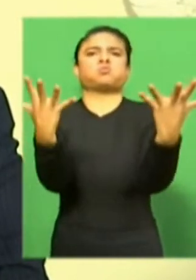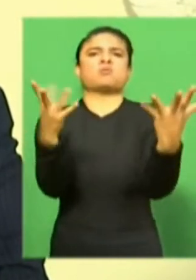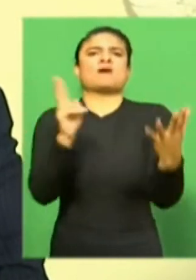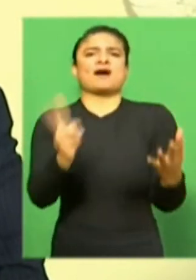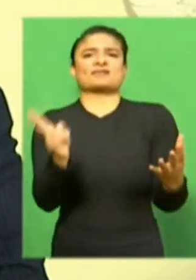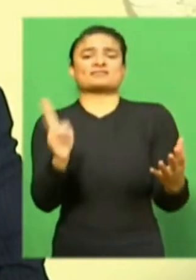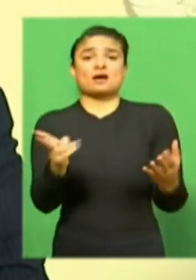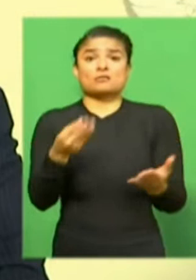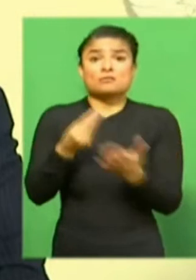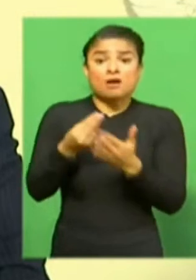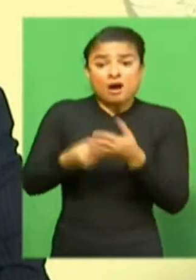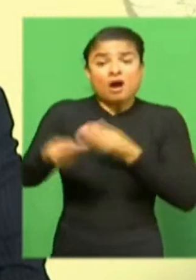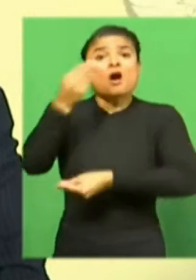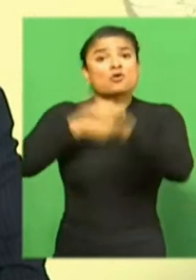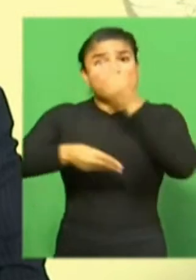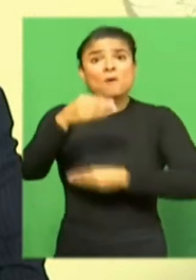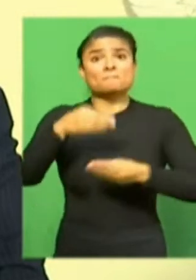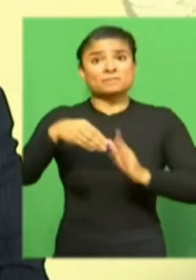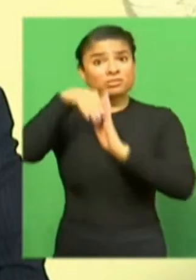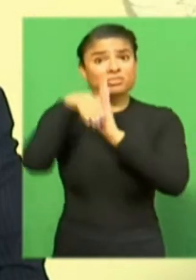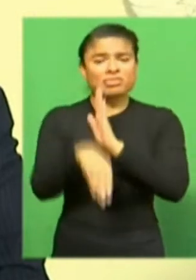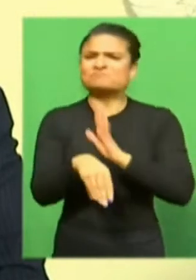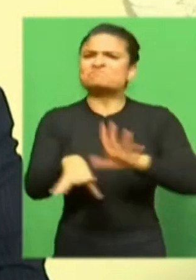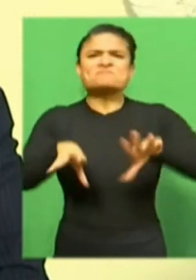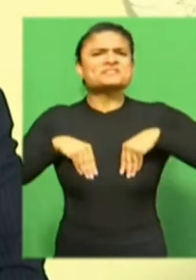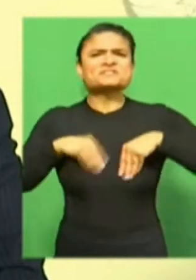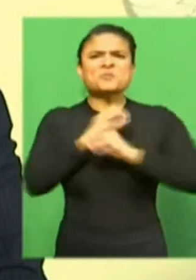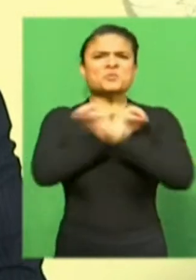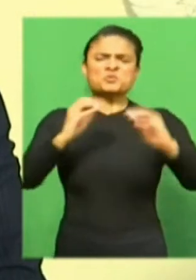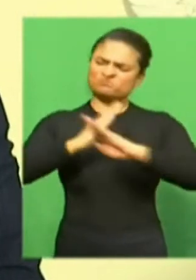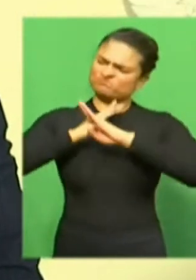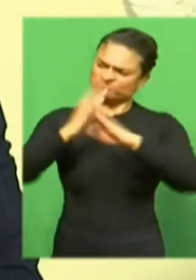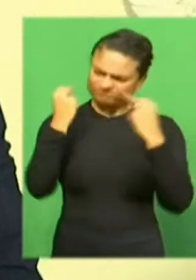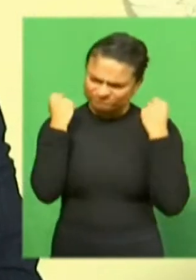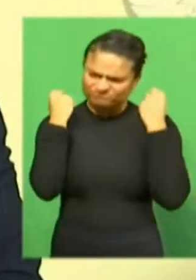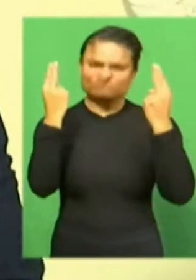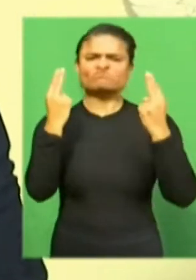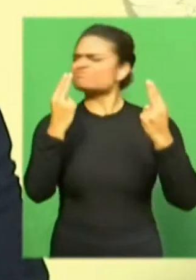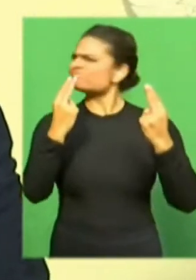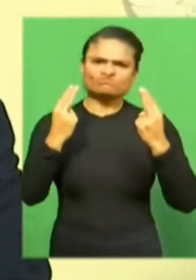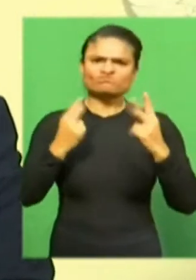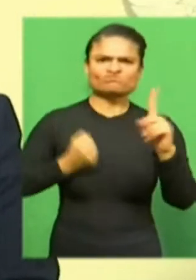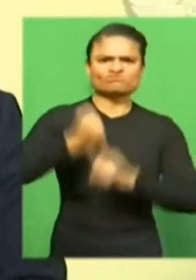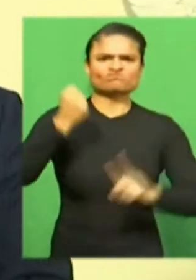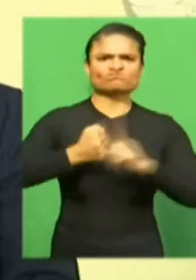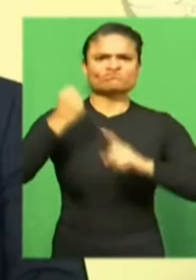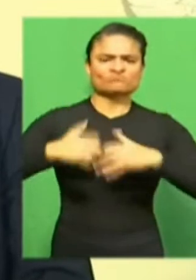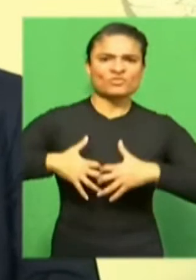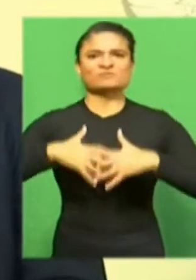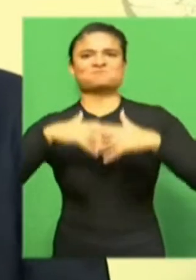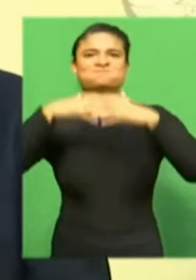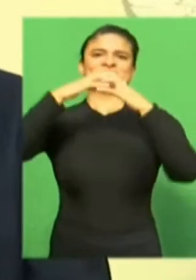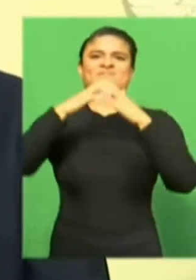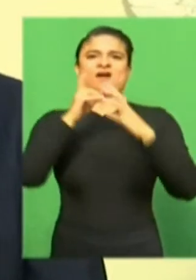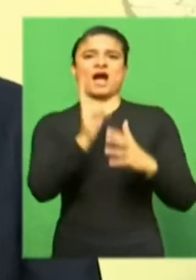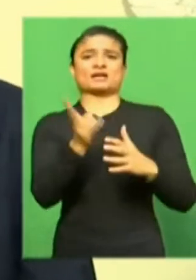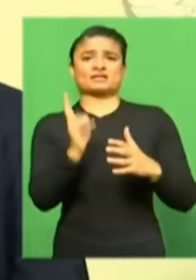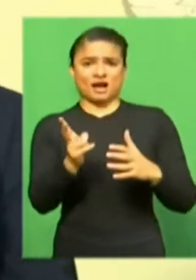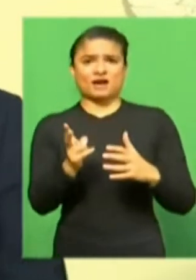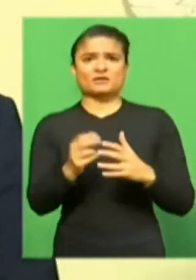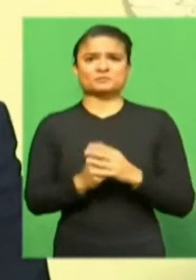by those who would want to destroy it. 2 weeks ago, we announced that